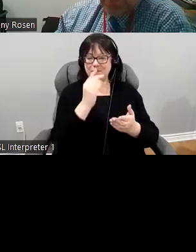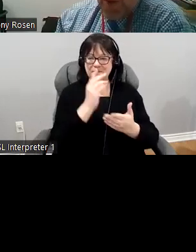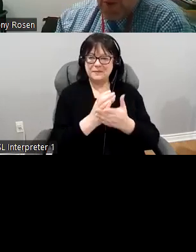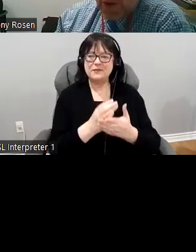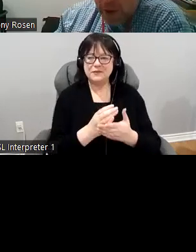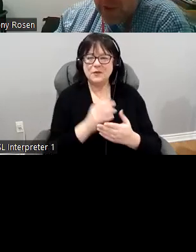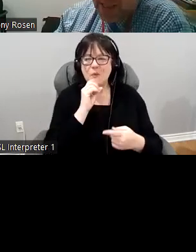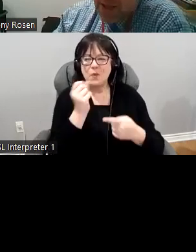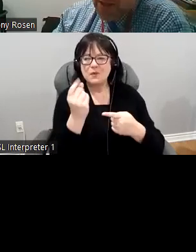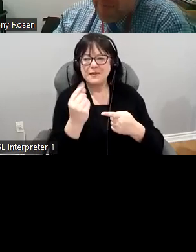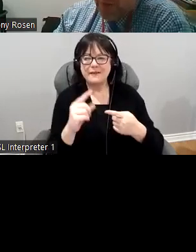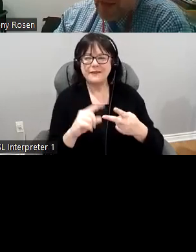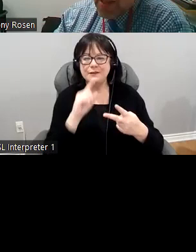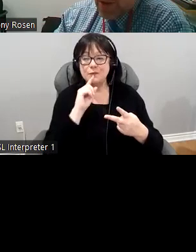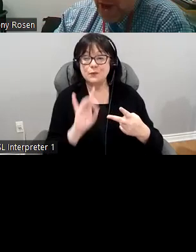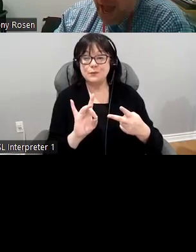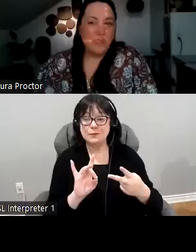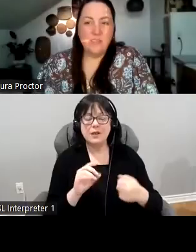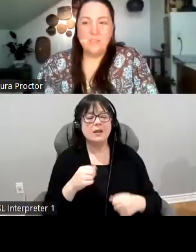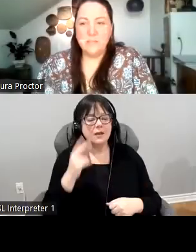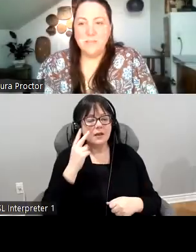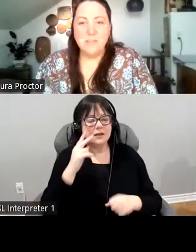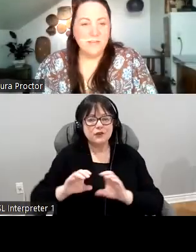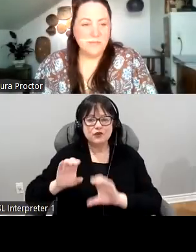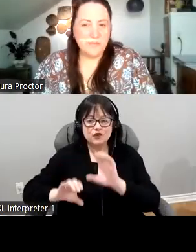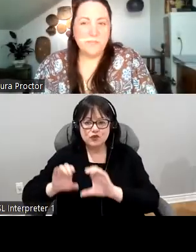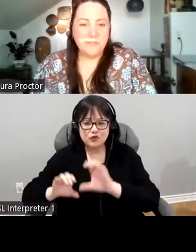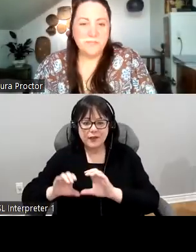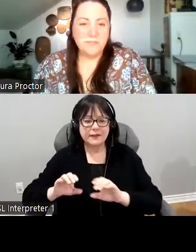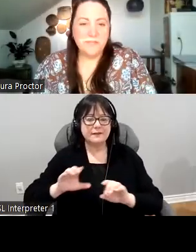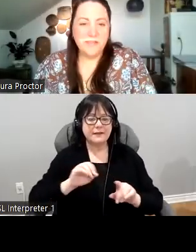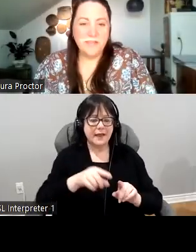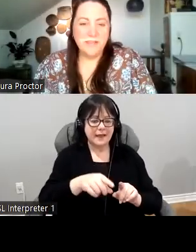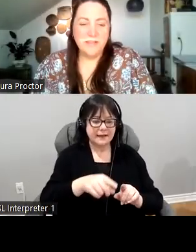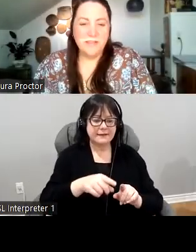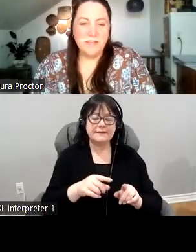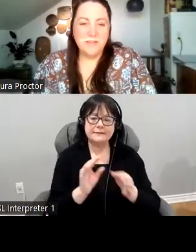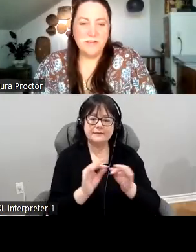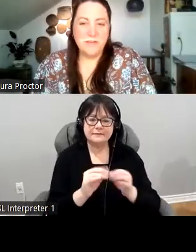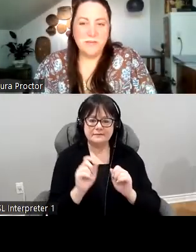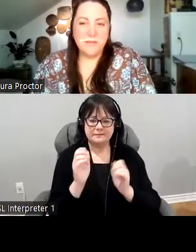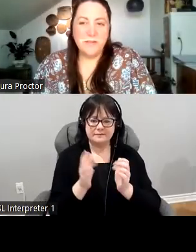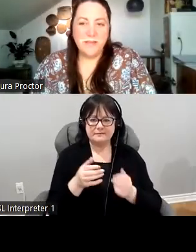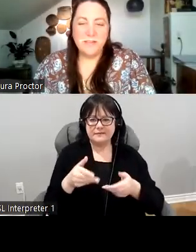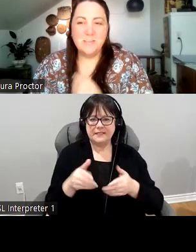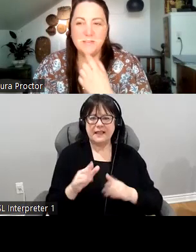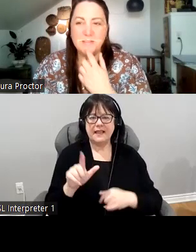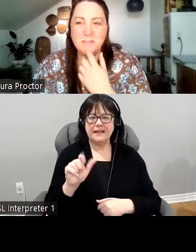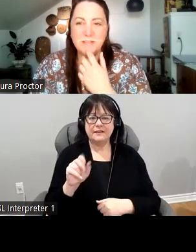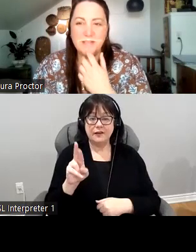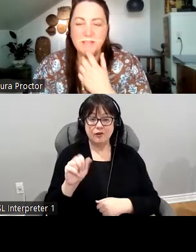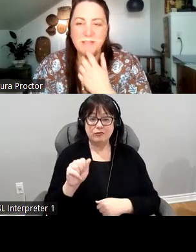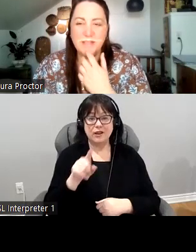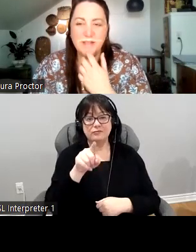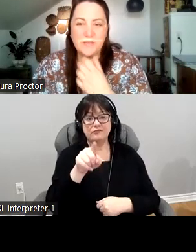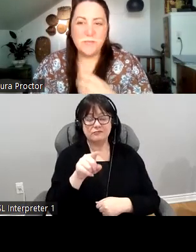I look forward to questions. I can see there are several things in the chat. Laura, I'll let you sort of choreograph what's next. I'm going to put myself on